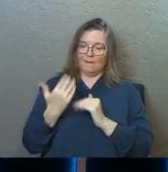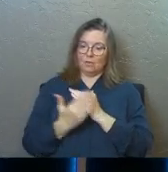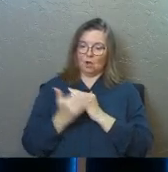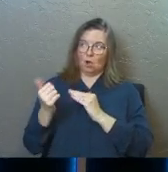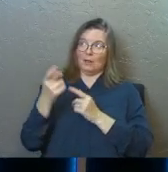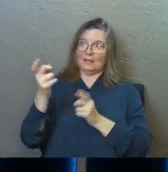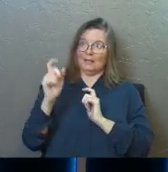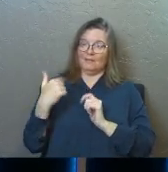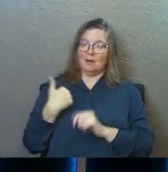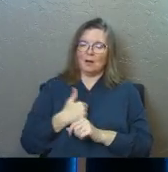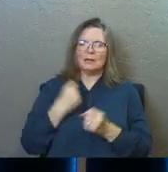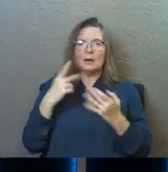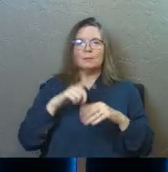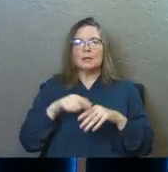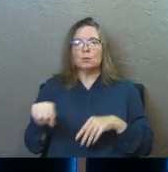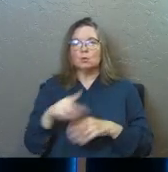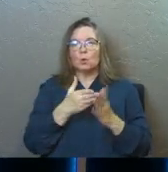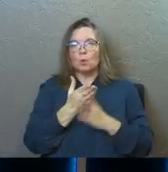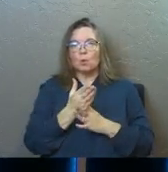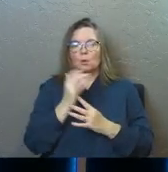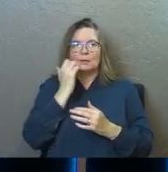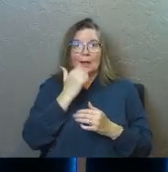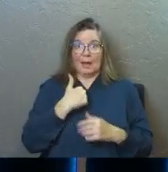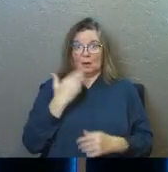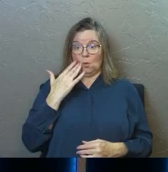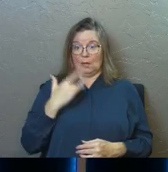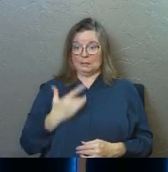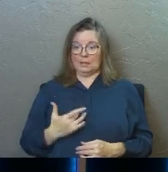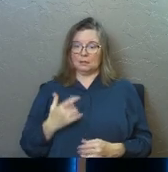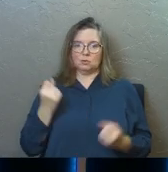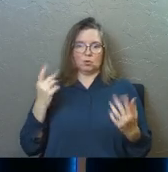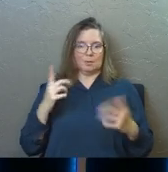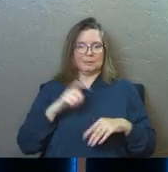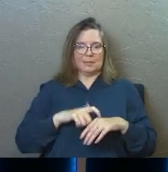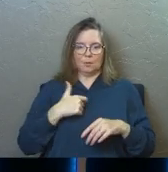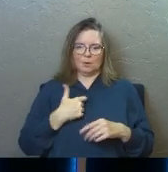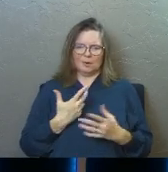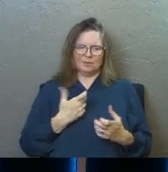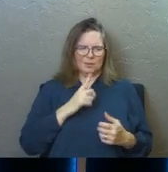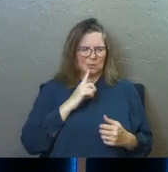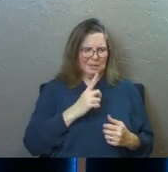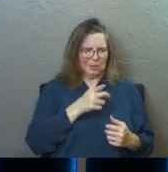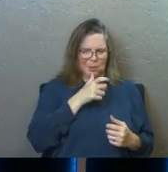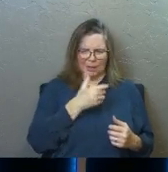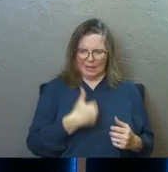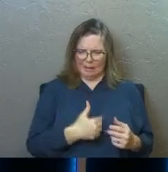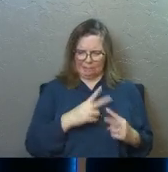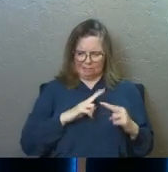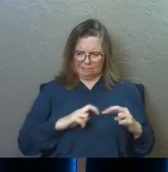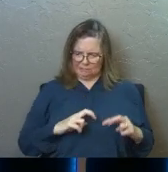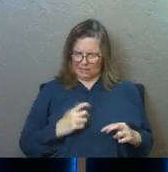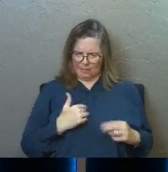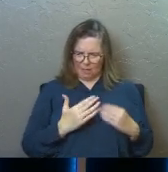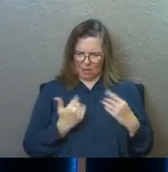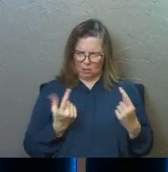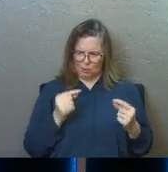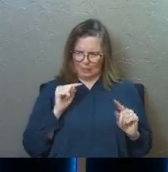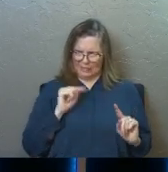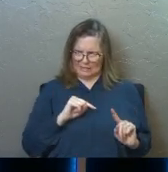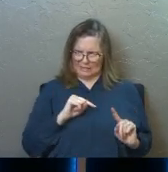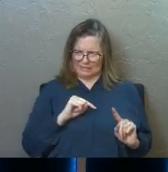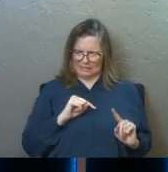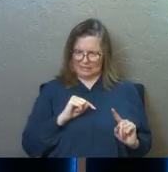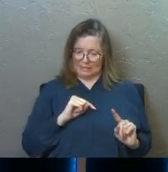calling he's placed. How many times do you go throughout your day? I know I do. In so many seasons where I wonder, is this really who I am, God? Am I called to do